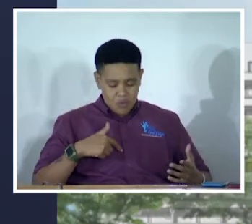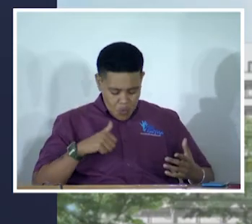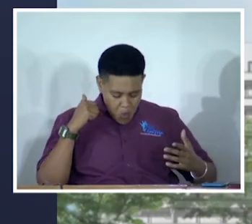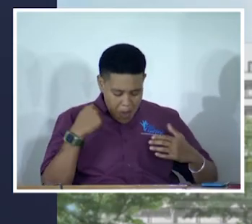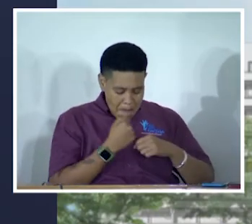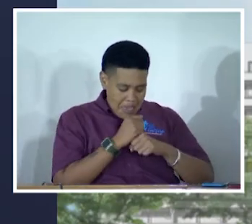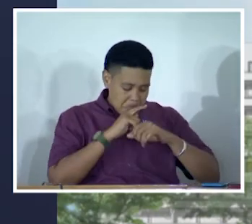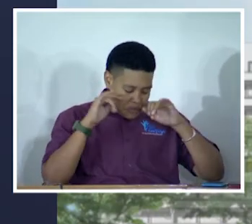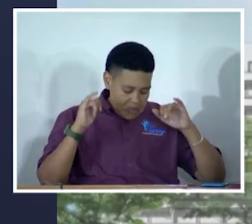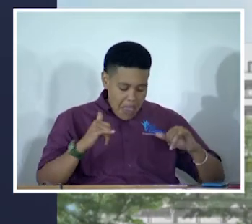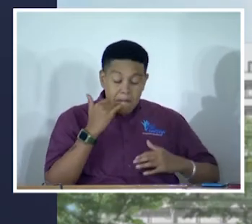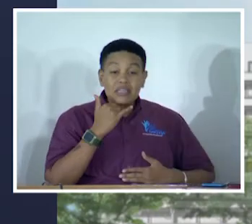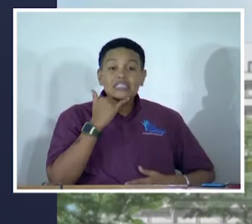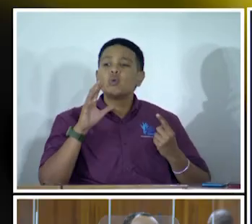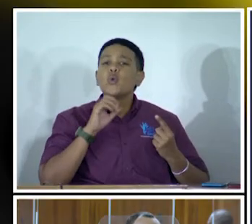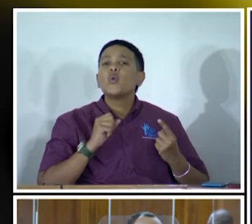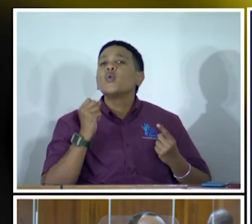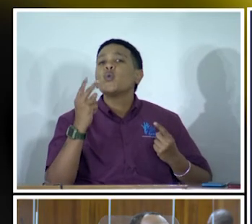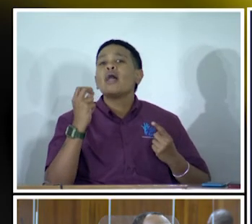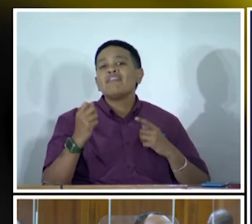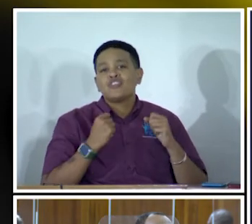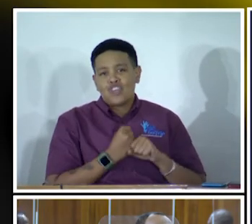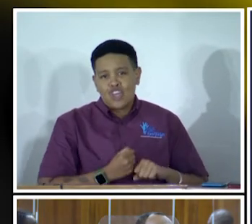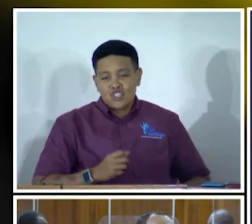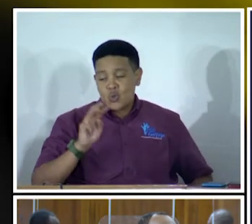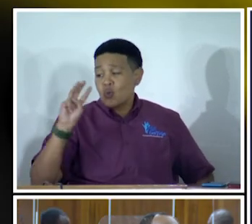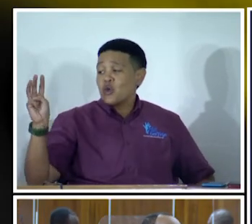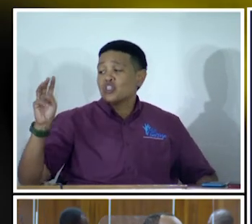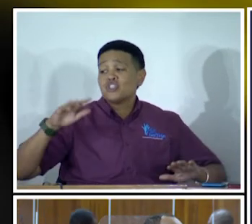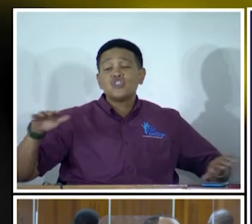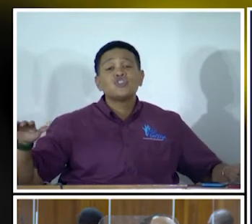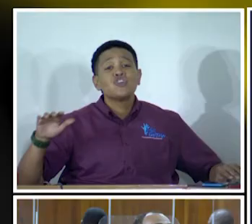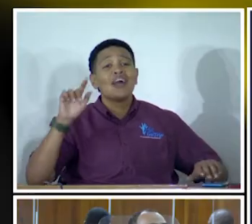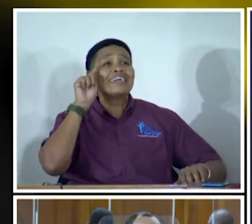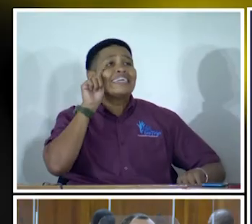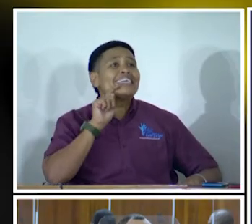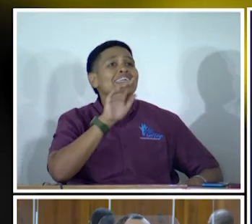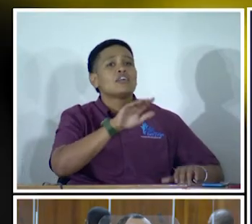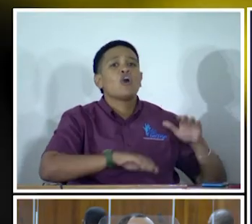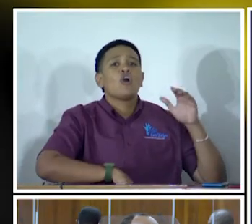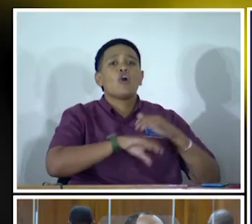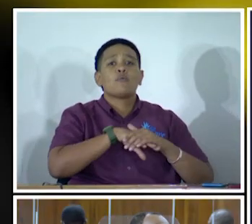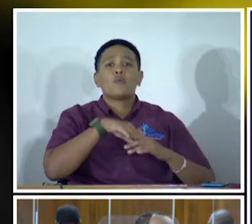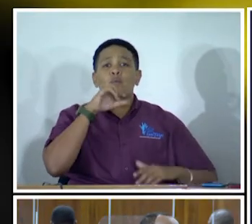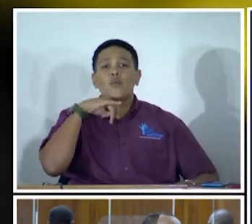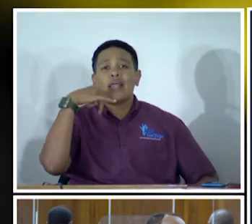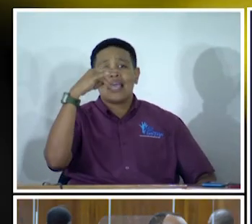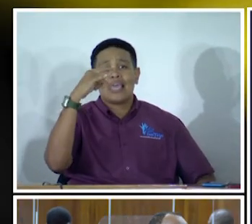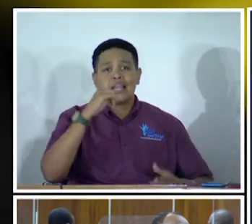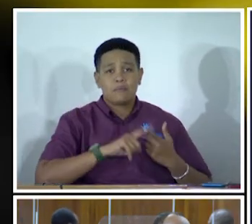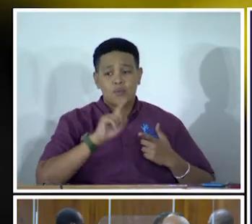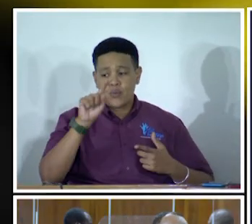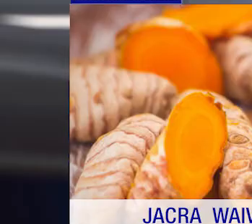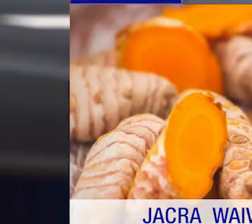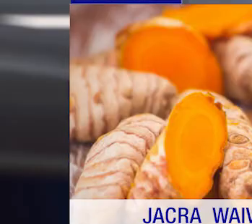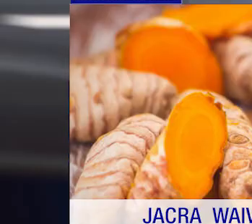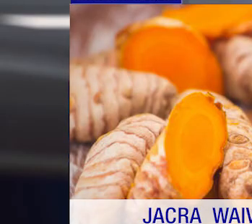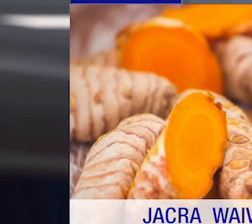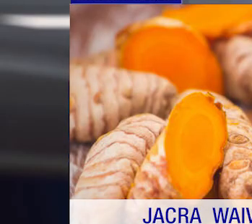period for upgrading the infrastructure and modernization of hospitals and health centers under the Health System Strengthening